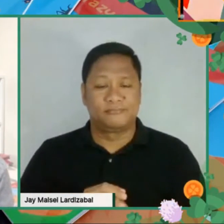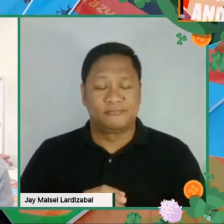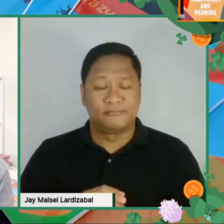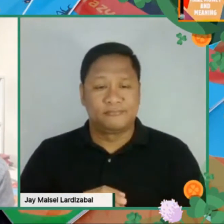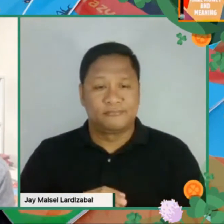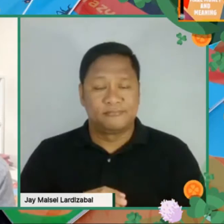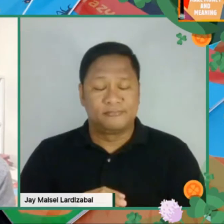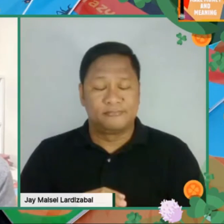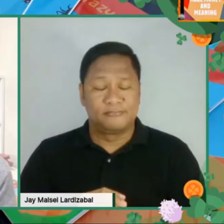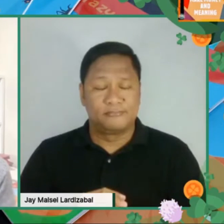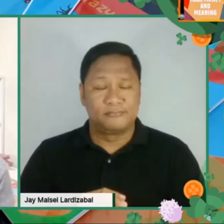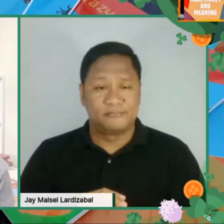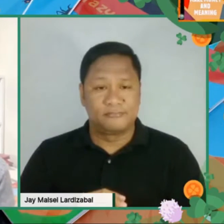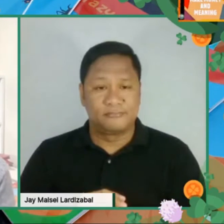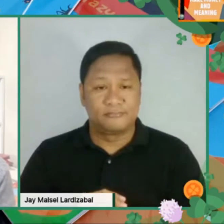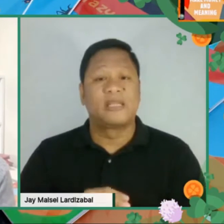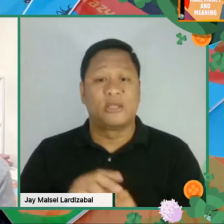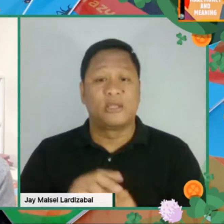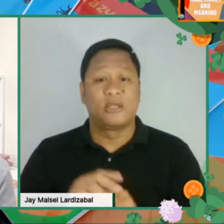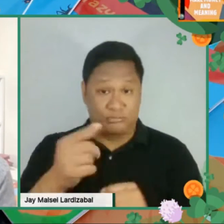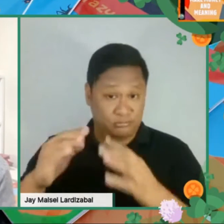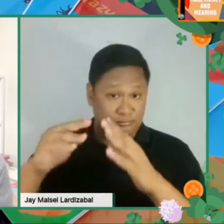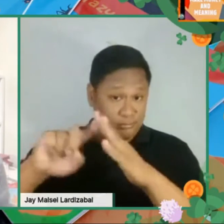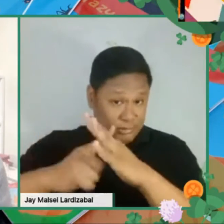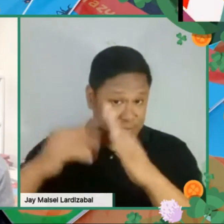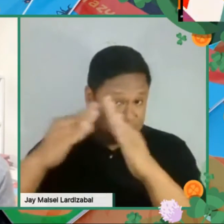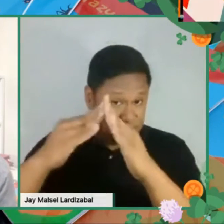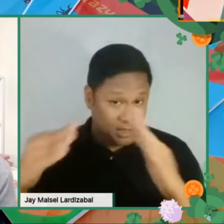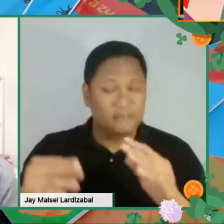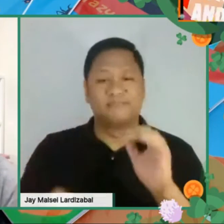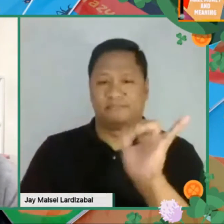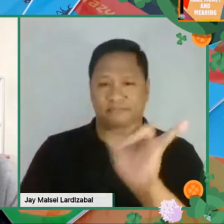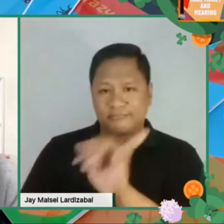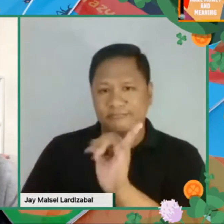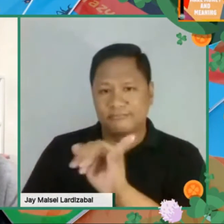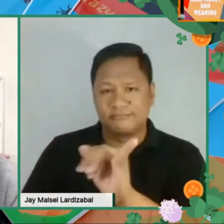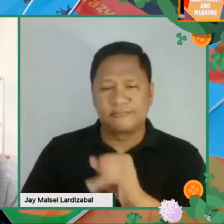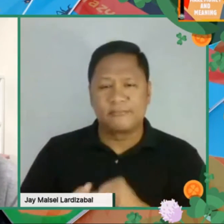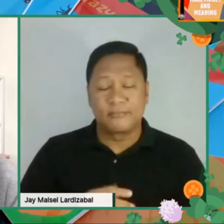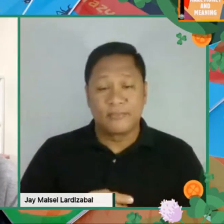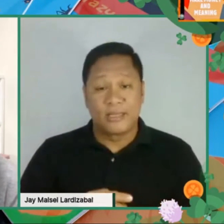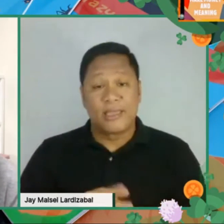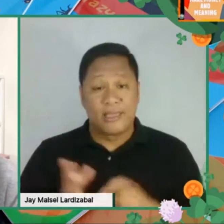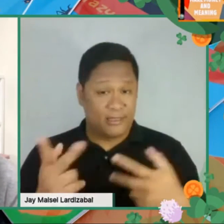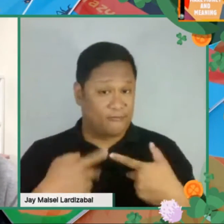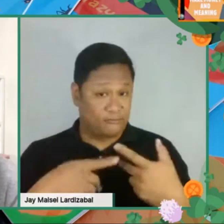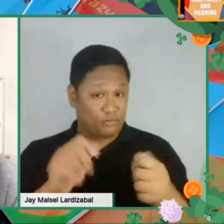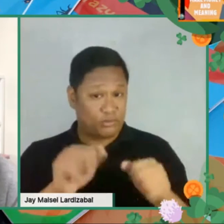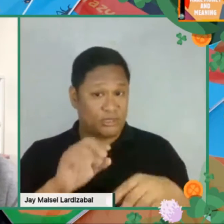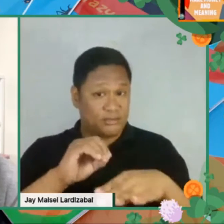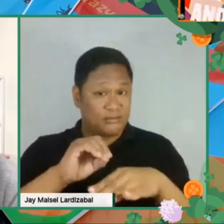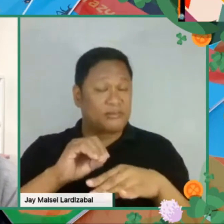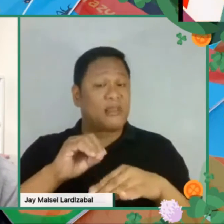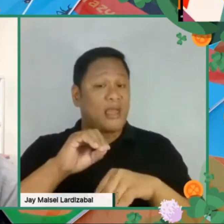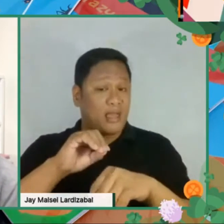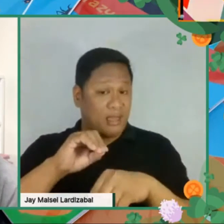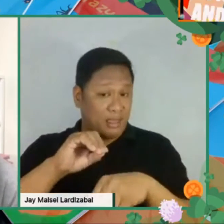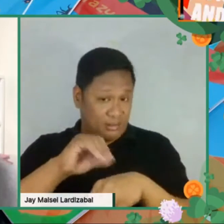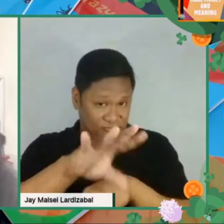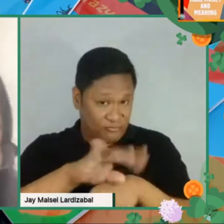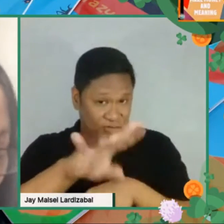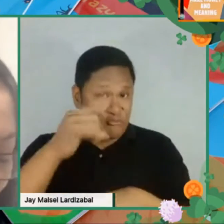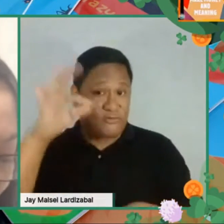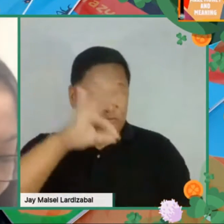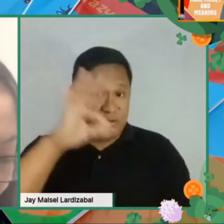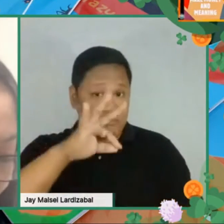started, but yeah, would you yeah. advise this I activity for Filipinos?